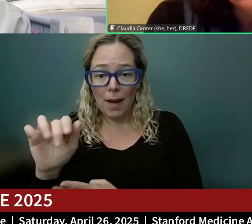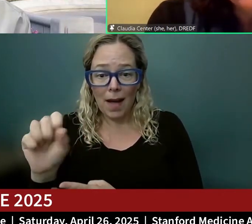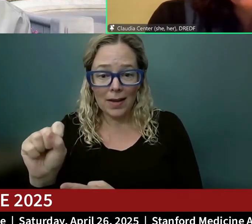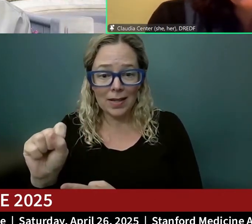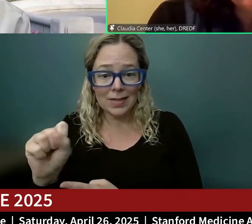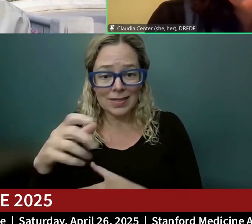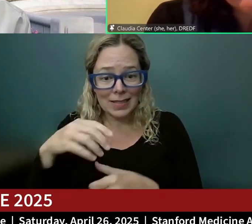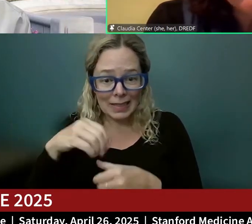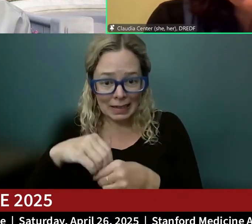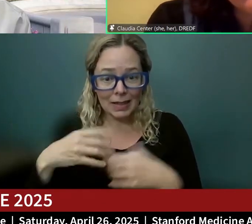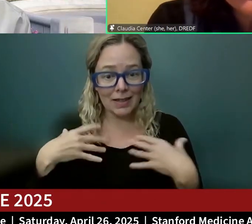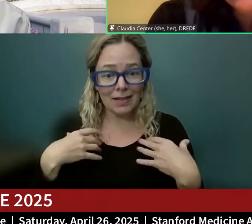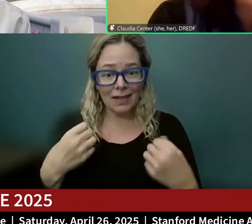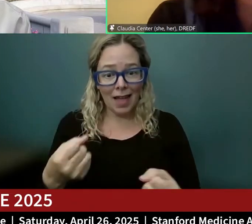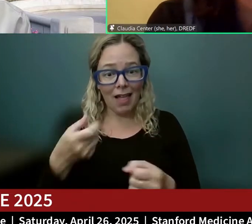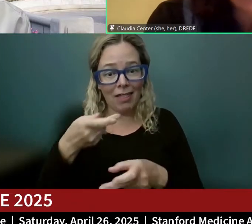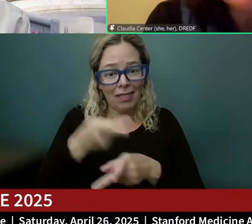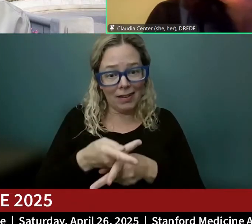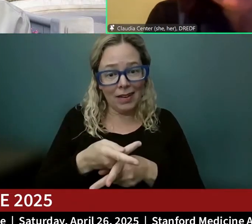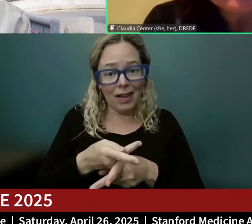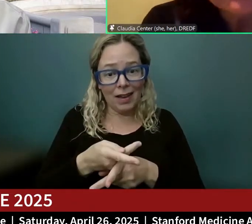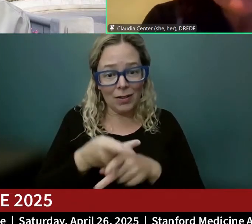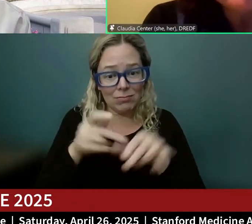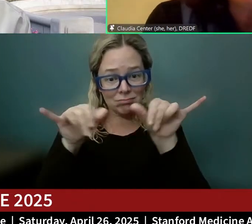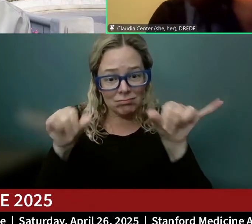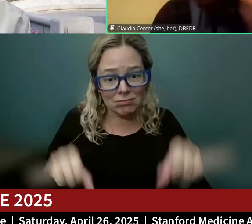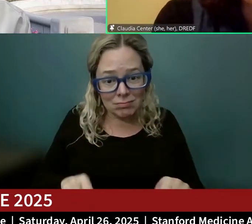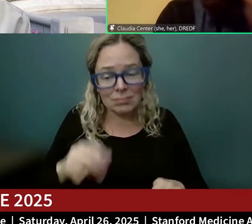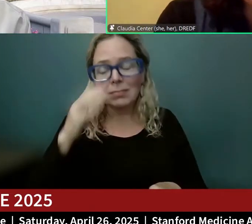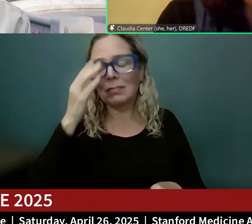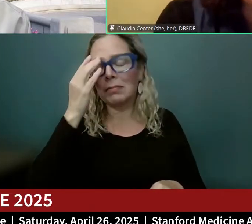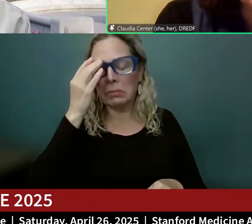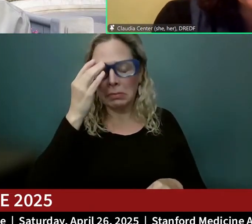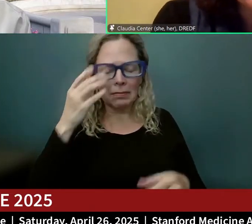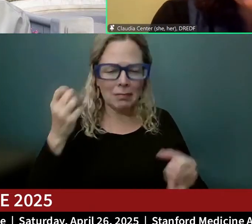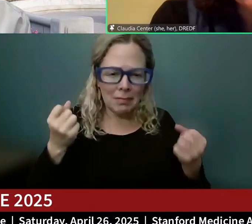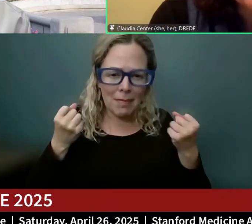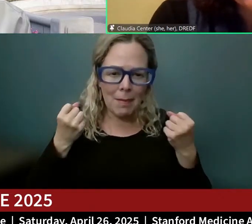profession. There have been study after study after study of